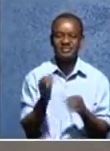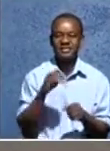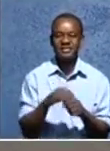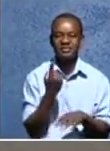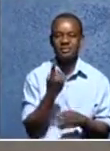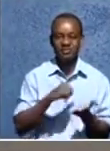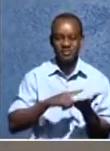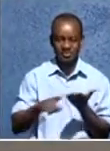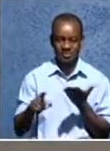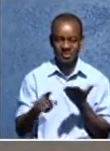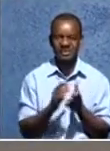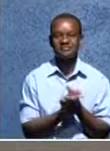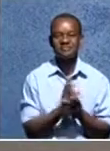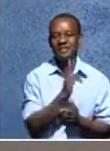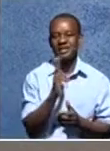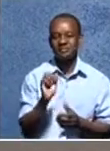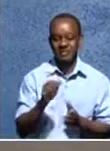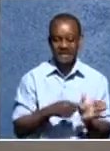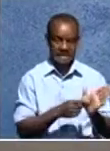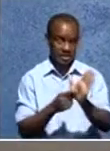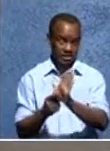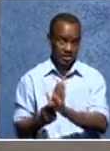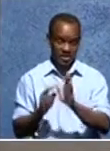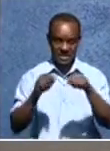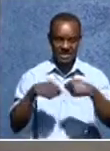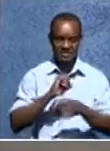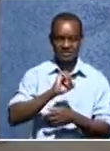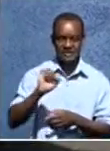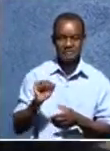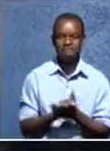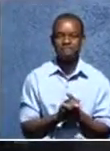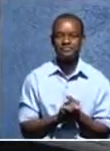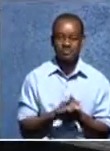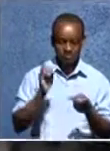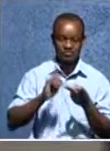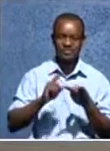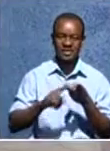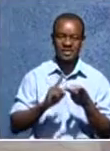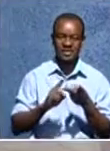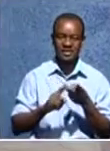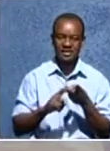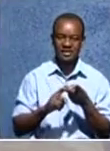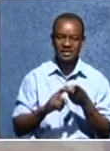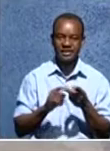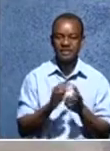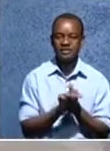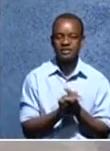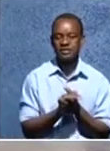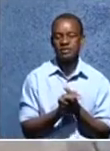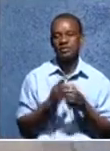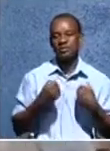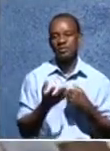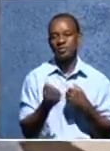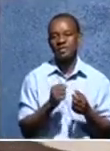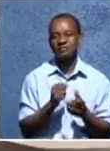be marketed, and people can book it. And then we have a pre-adventure tours, almost on average about 7 days